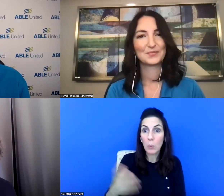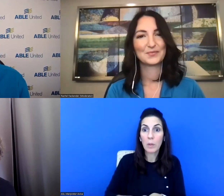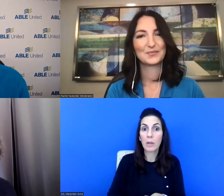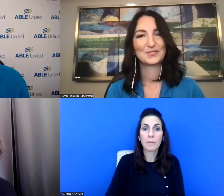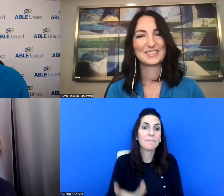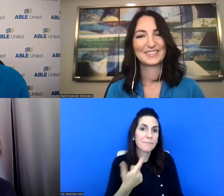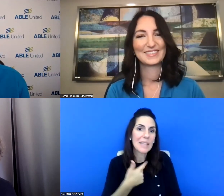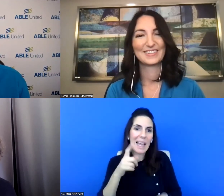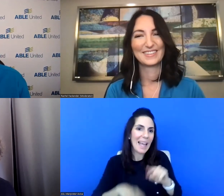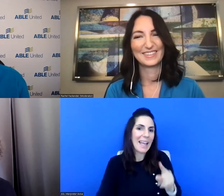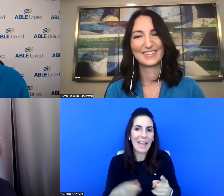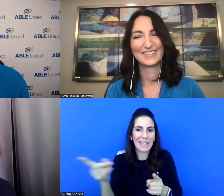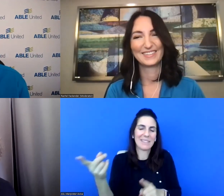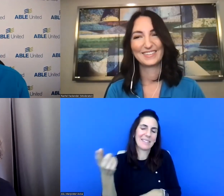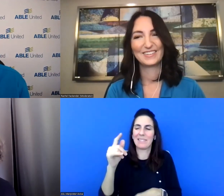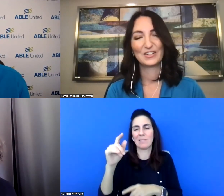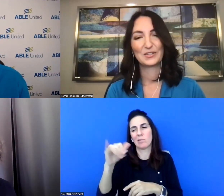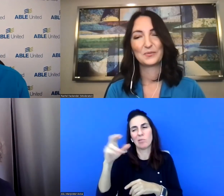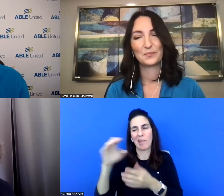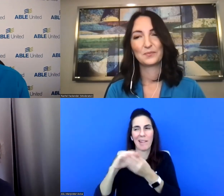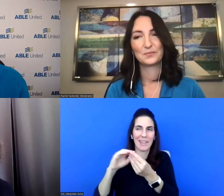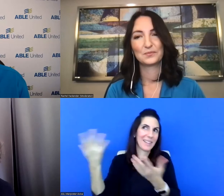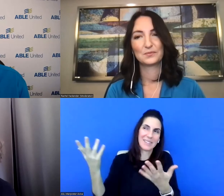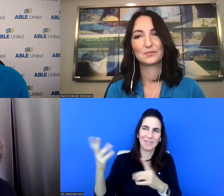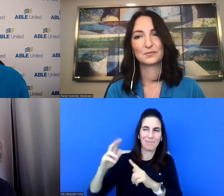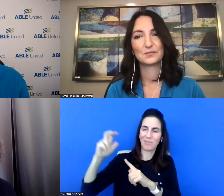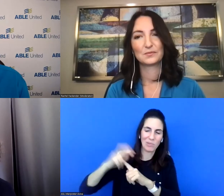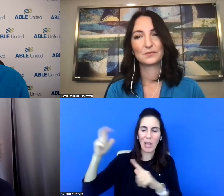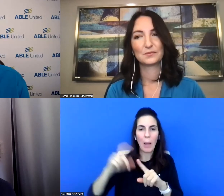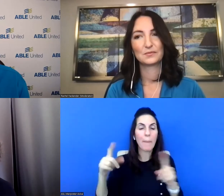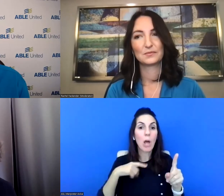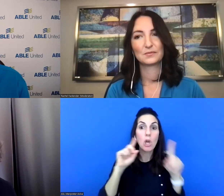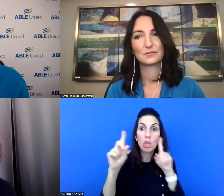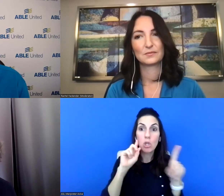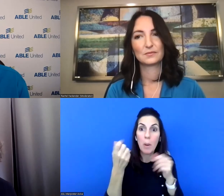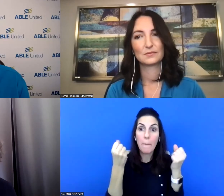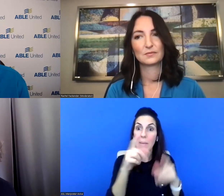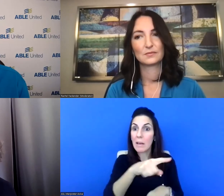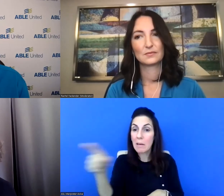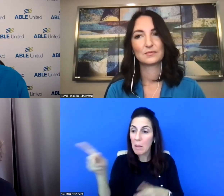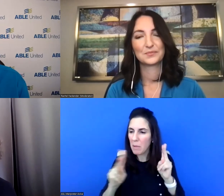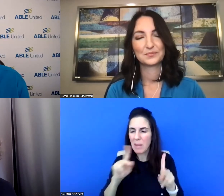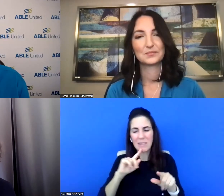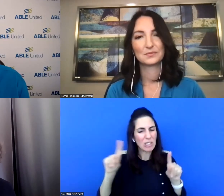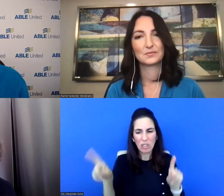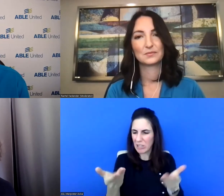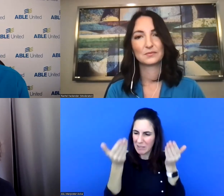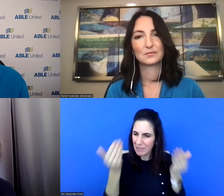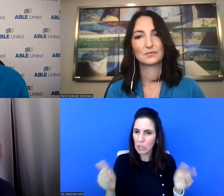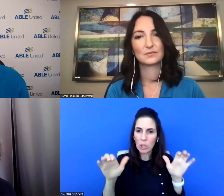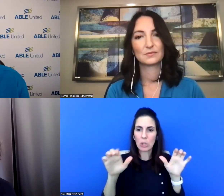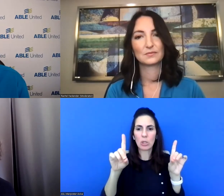So I can't really top what Jen said, but I hear from many individuals is just get it done.